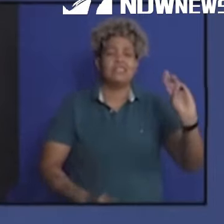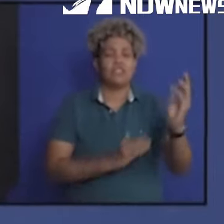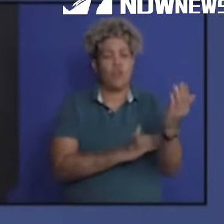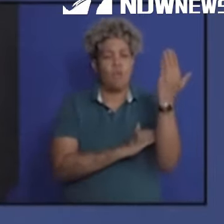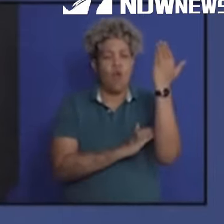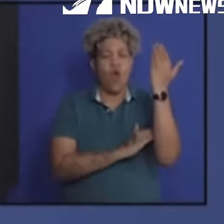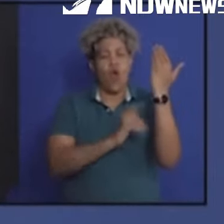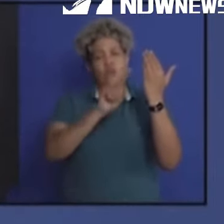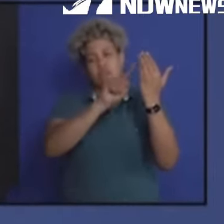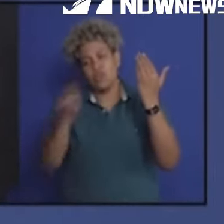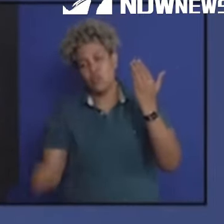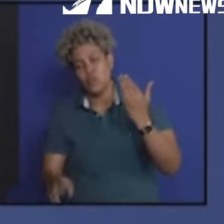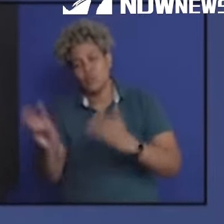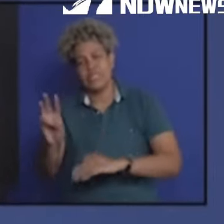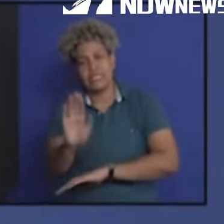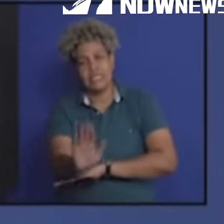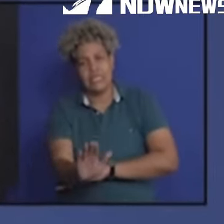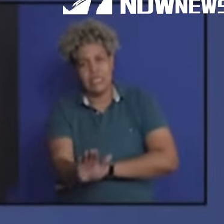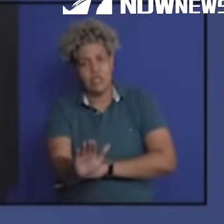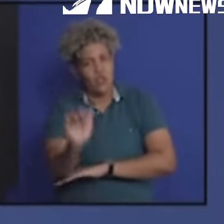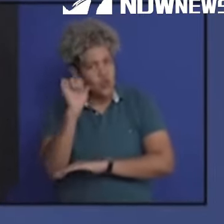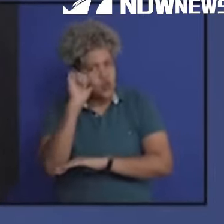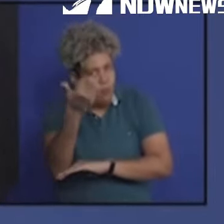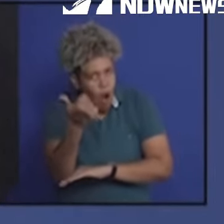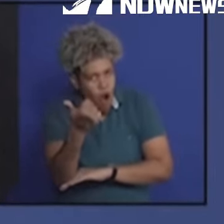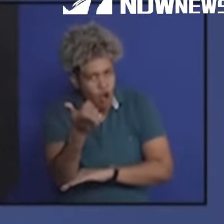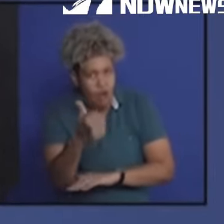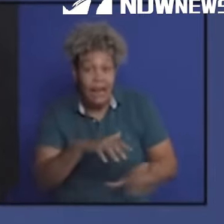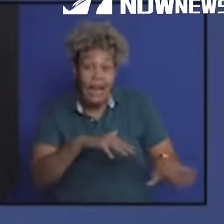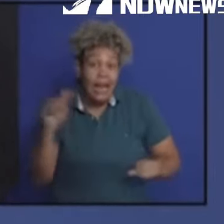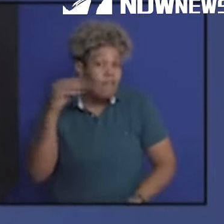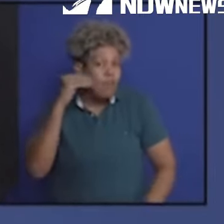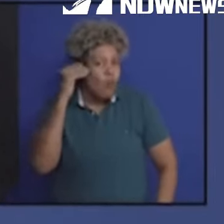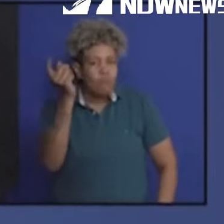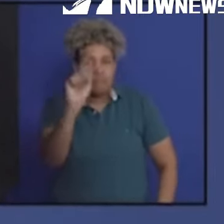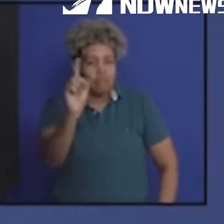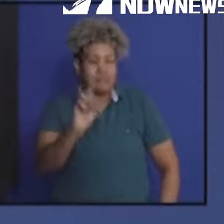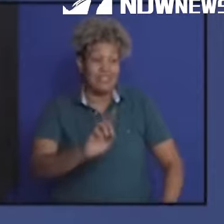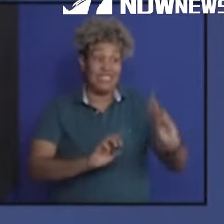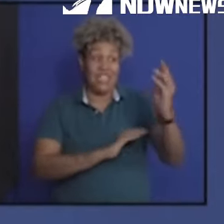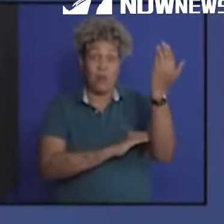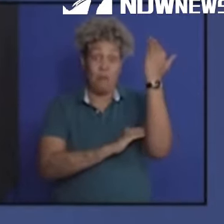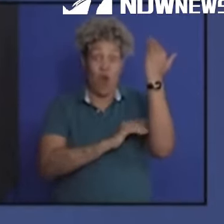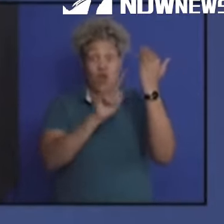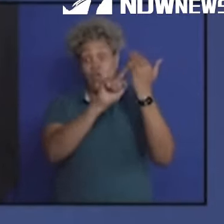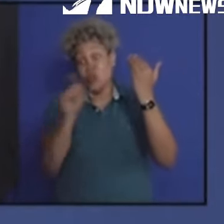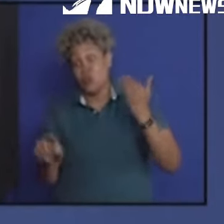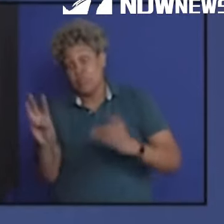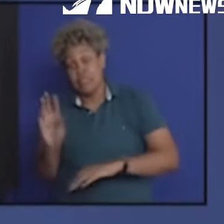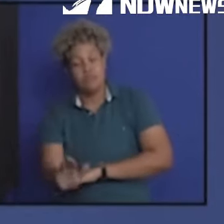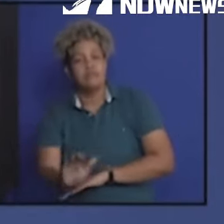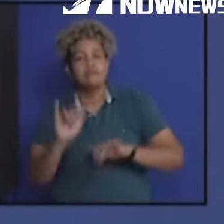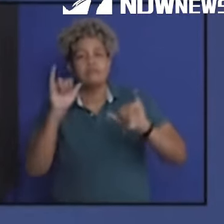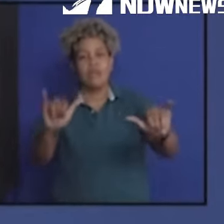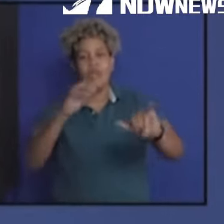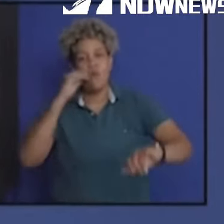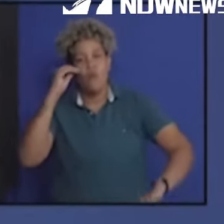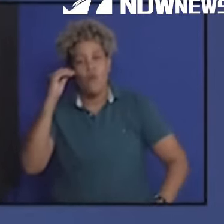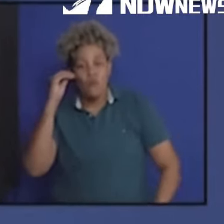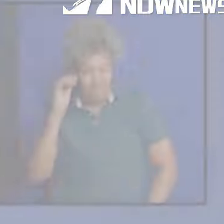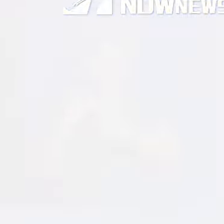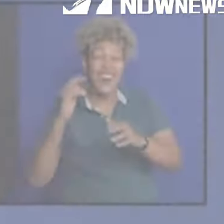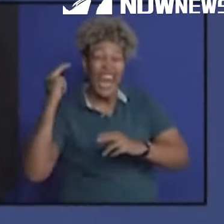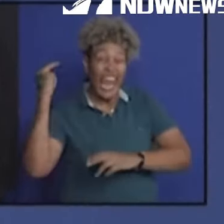a.m. and 6 p.m. tomorrow, Wednesday, 3rd of July,